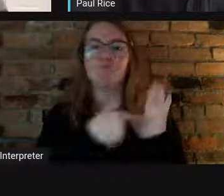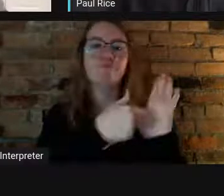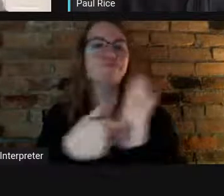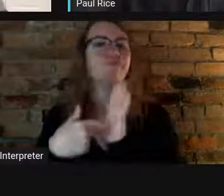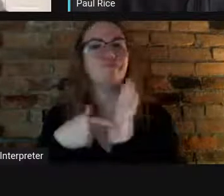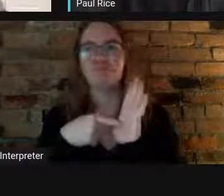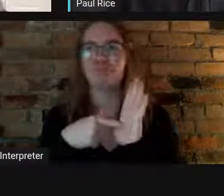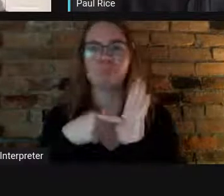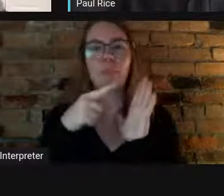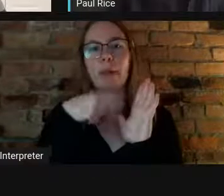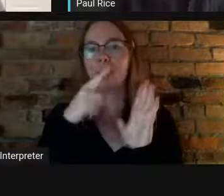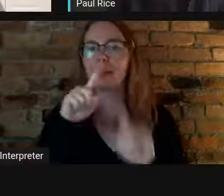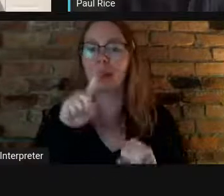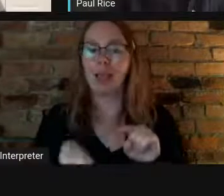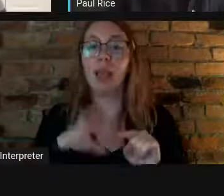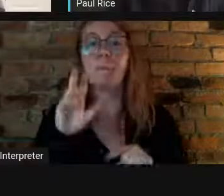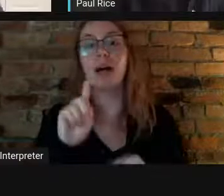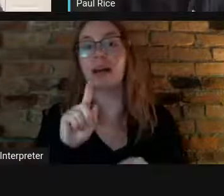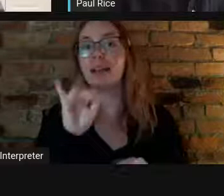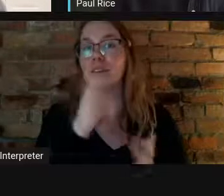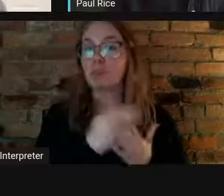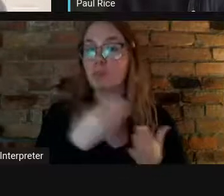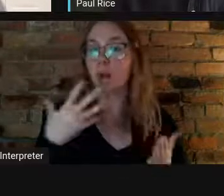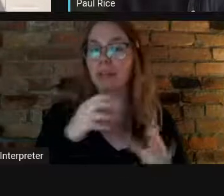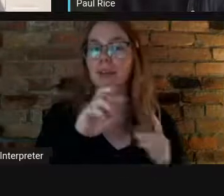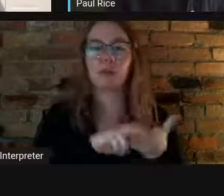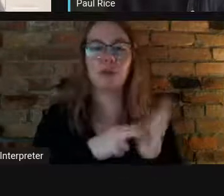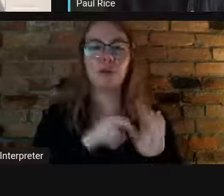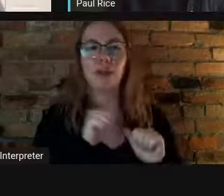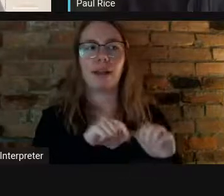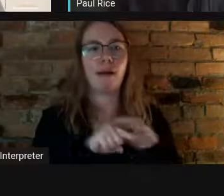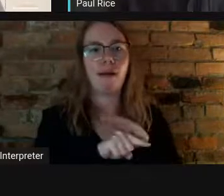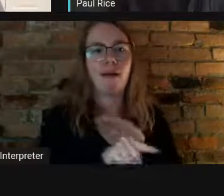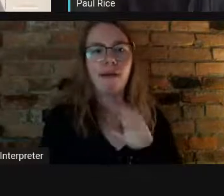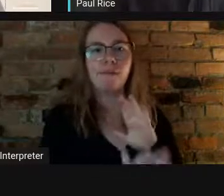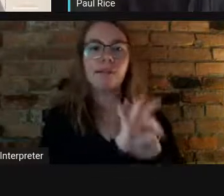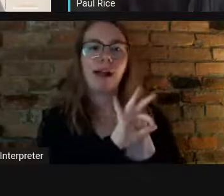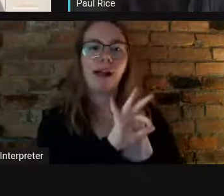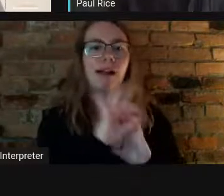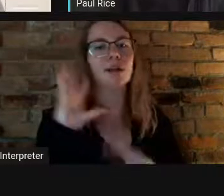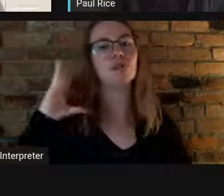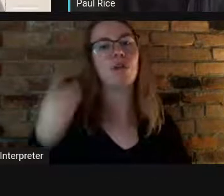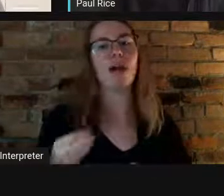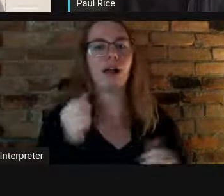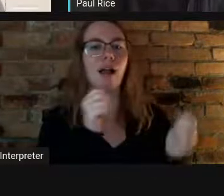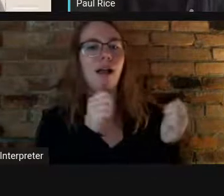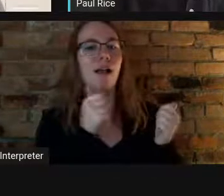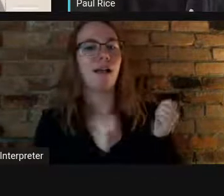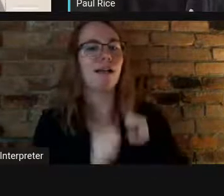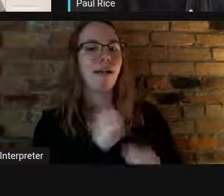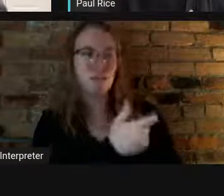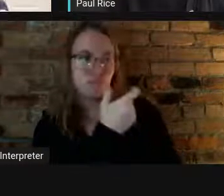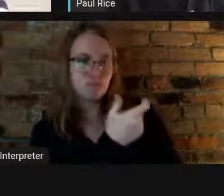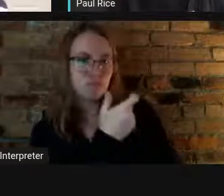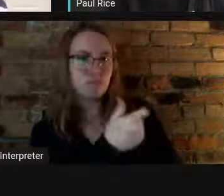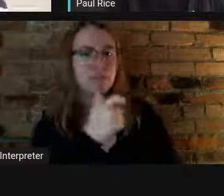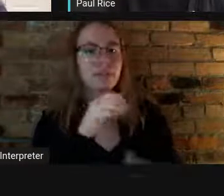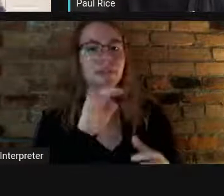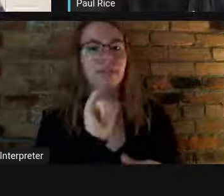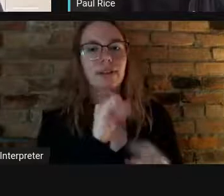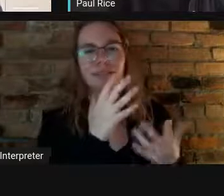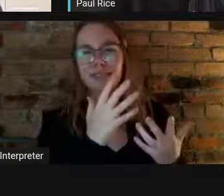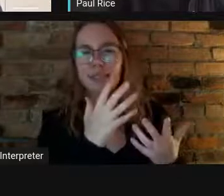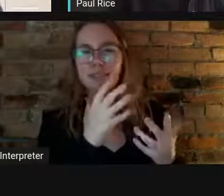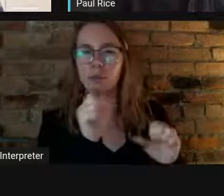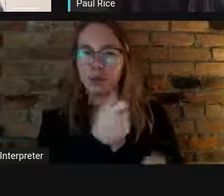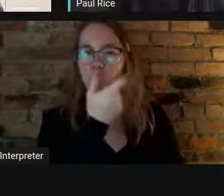this travesty or drag show is kind of like this other world for a lot of people in Russia if you have the money. And what Liam